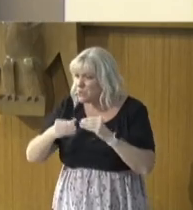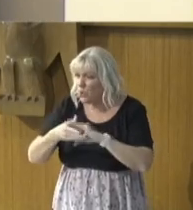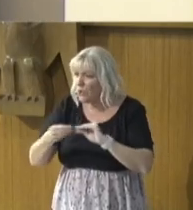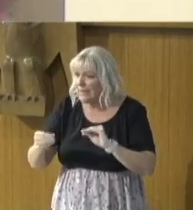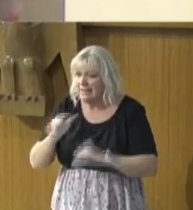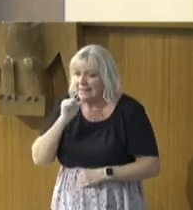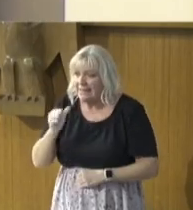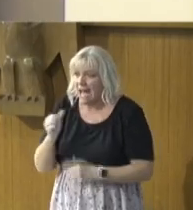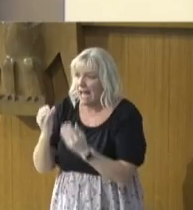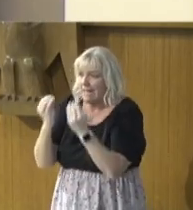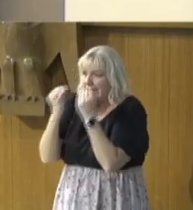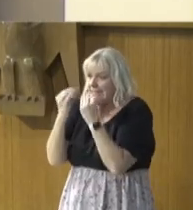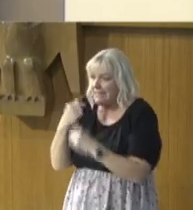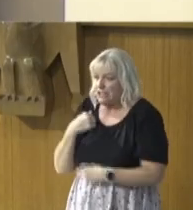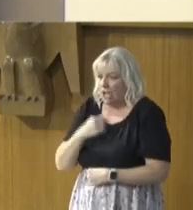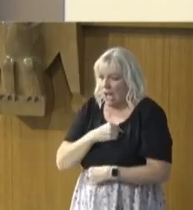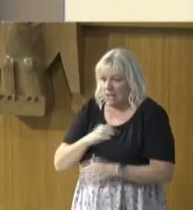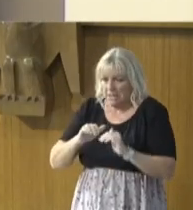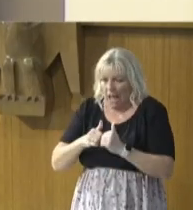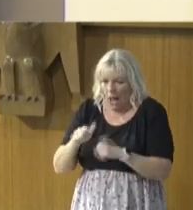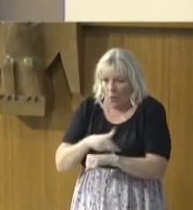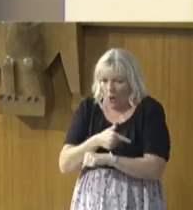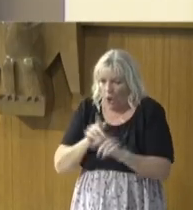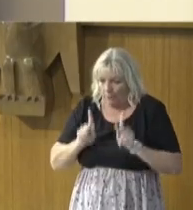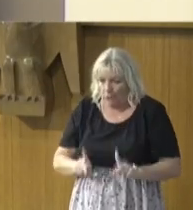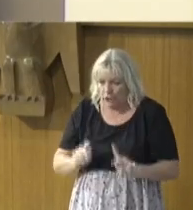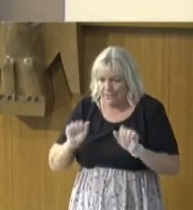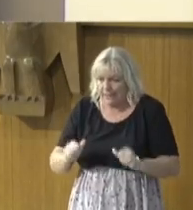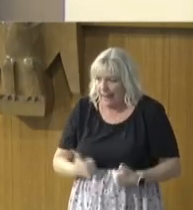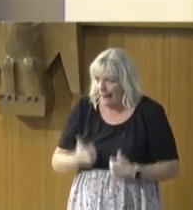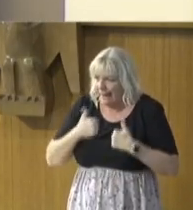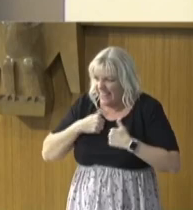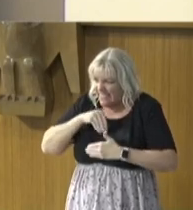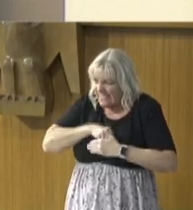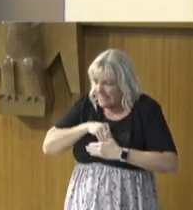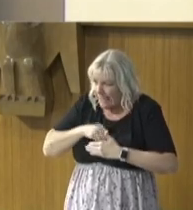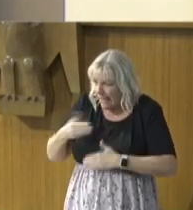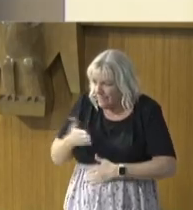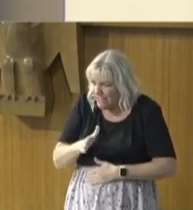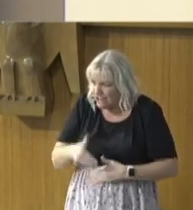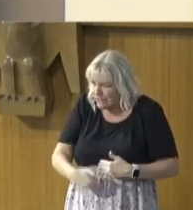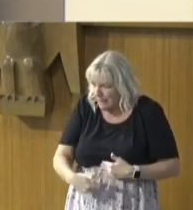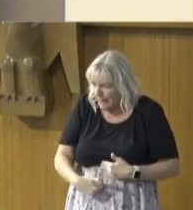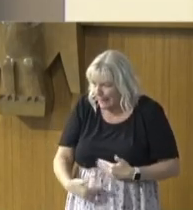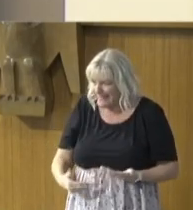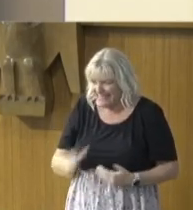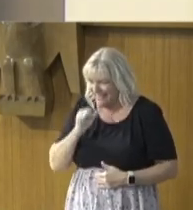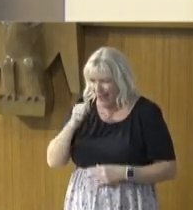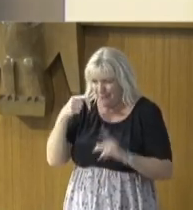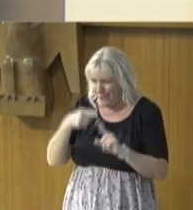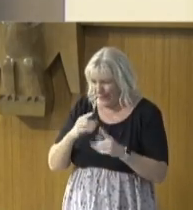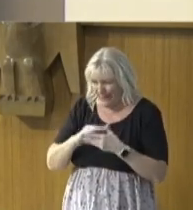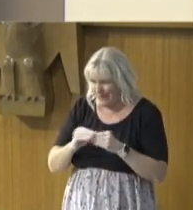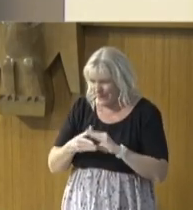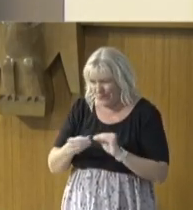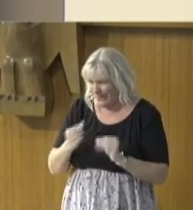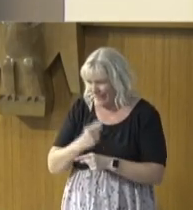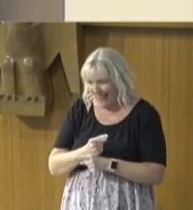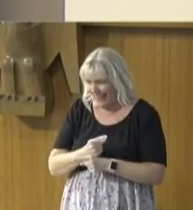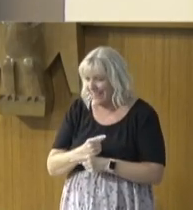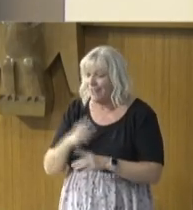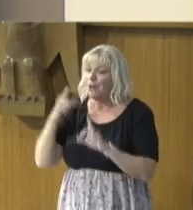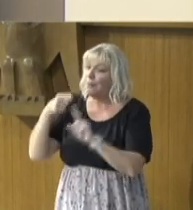human can survive inside a whale. That is not the point of this story. The point of the story